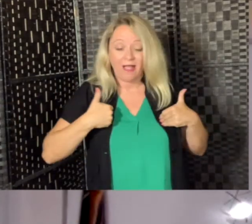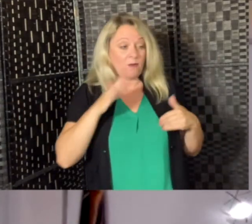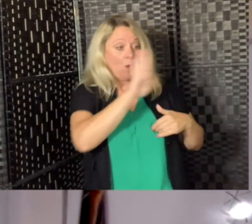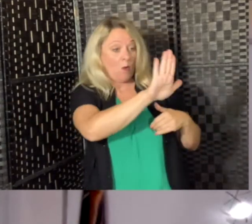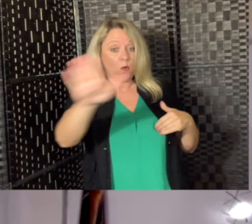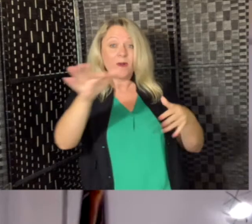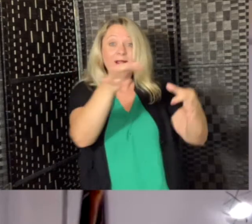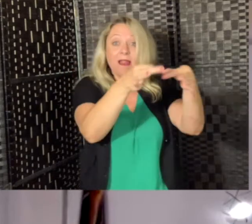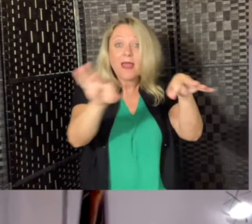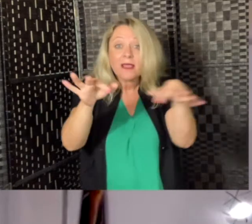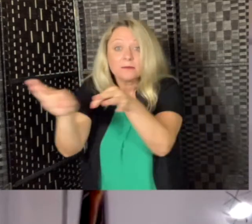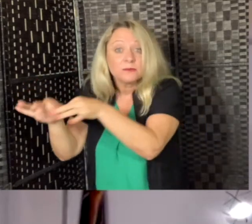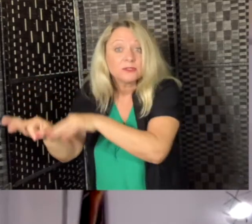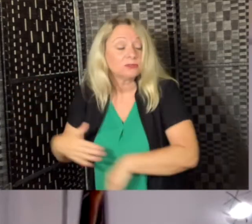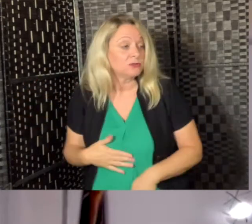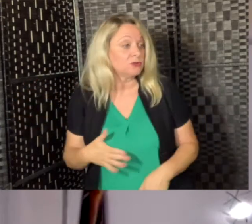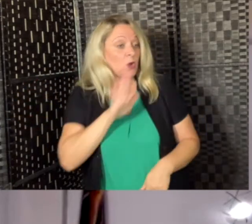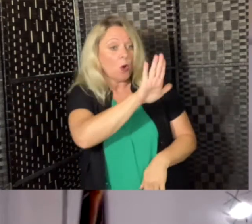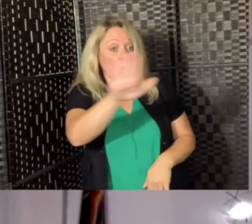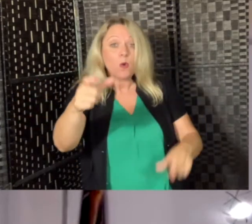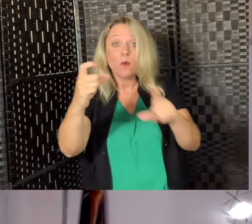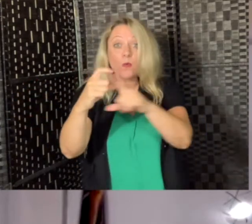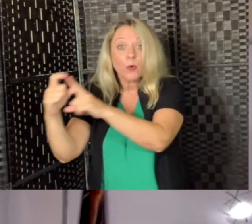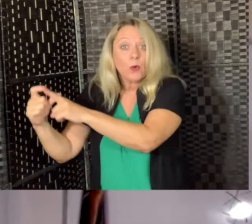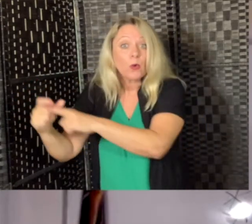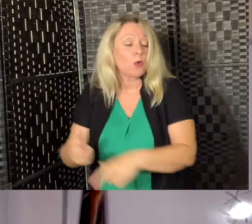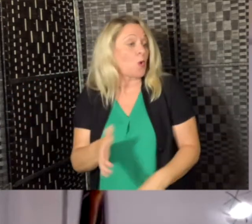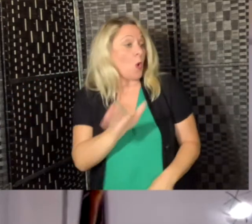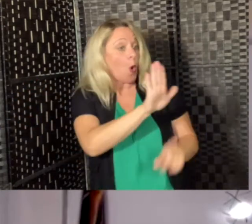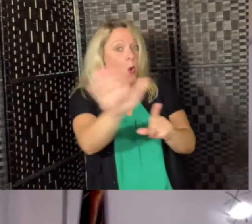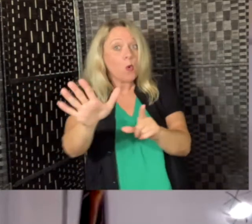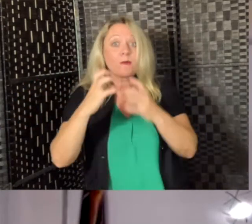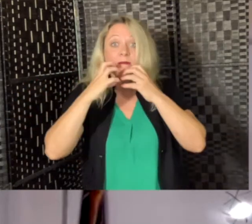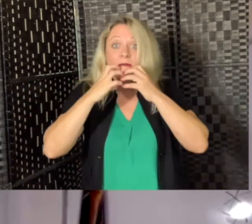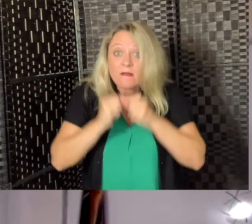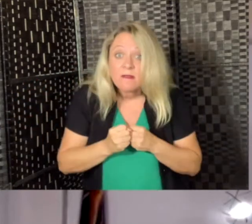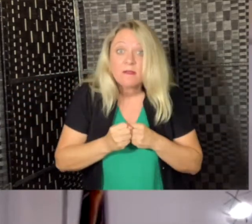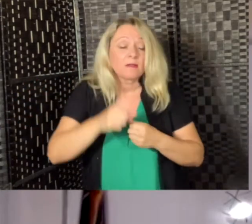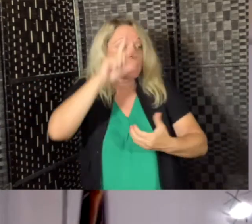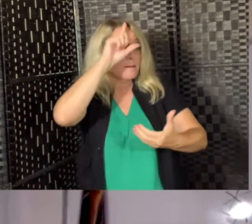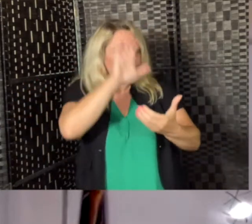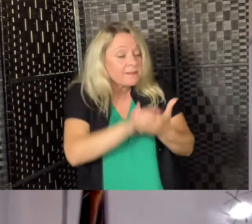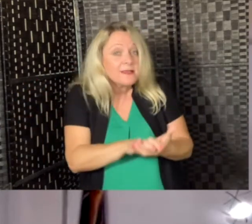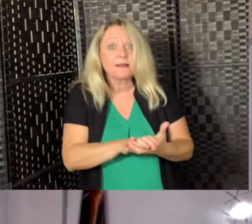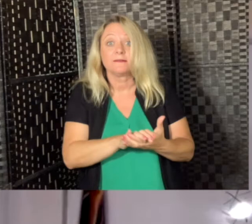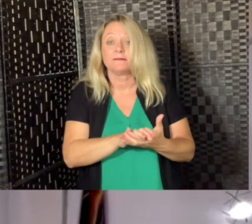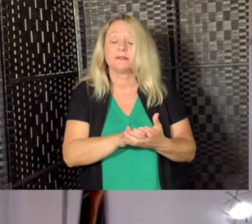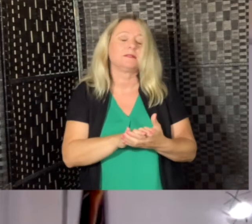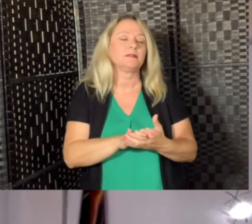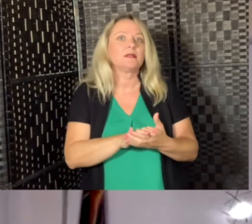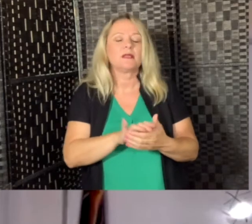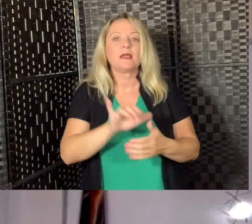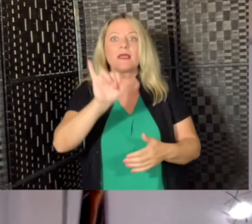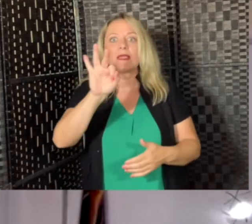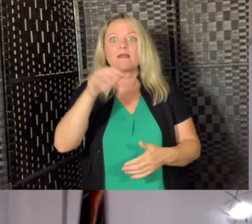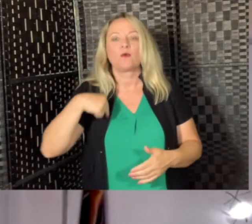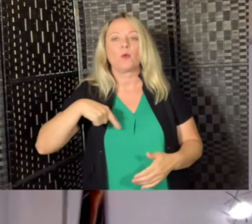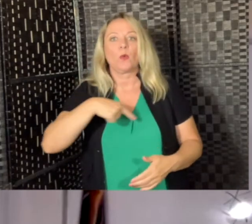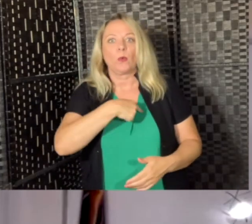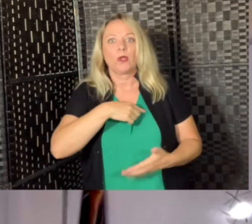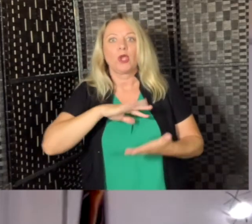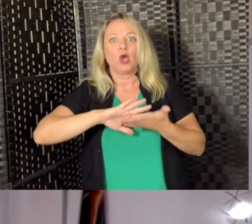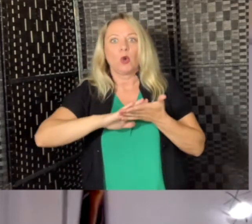world peace. I offer this as a little tidbit from me to you. Have a grateful